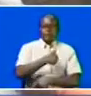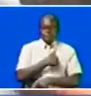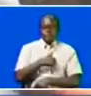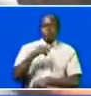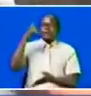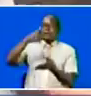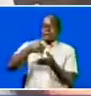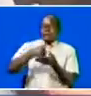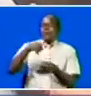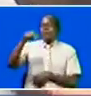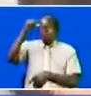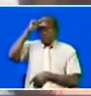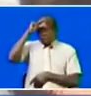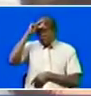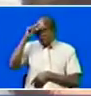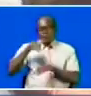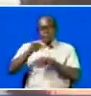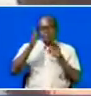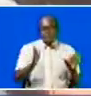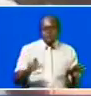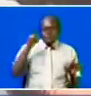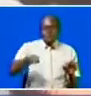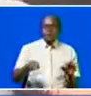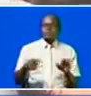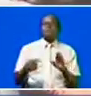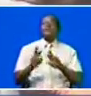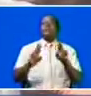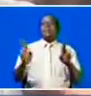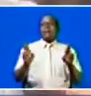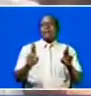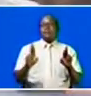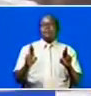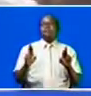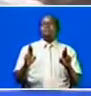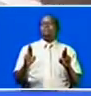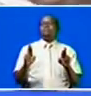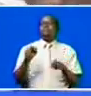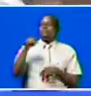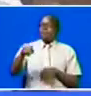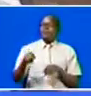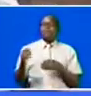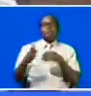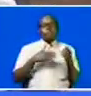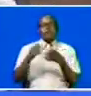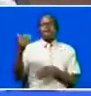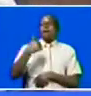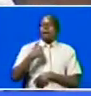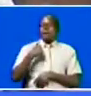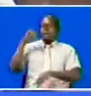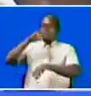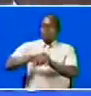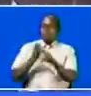wa serikali lazima awajibike na awe tayari kusema ya kwamba hii mali yako naye